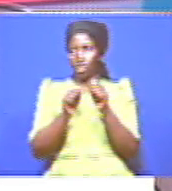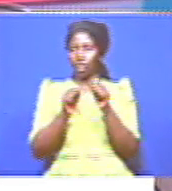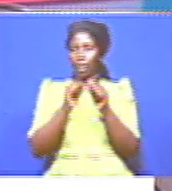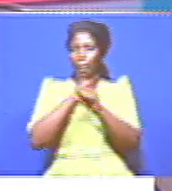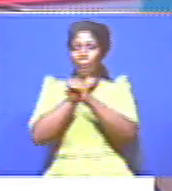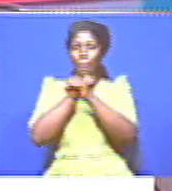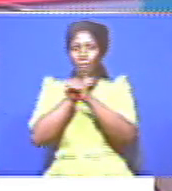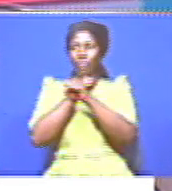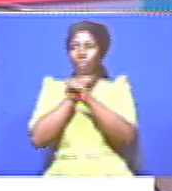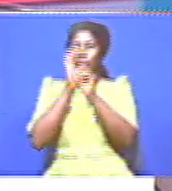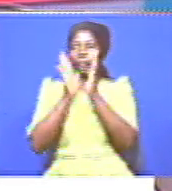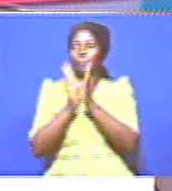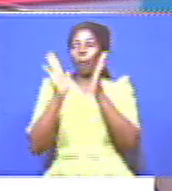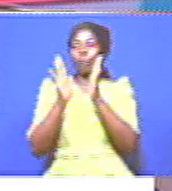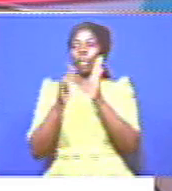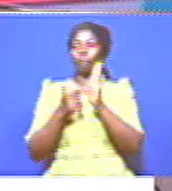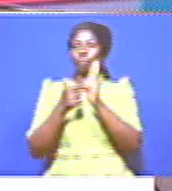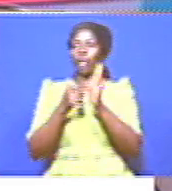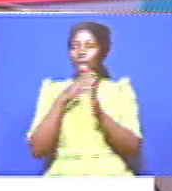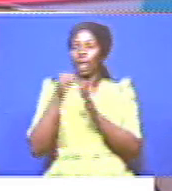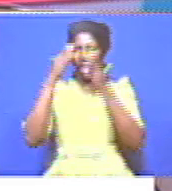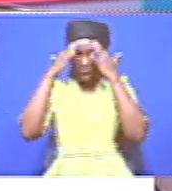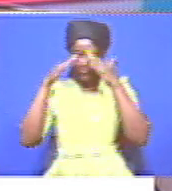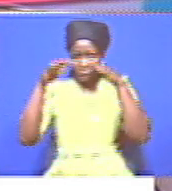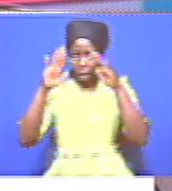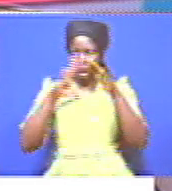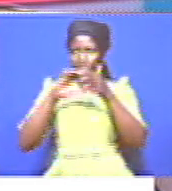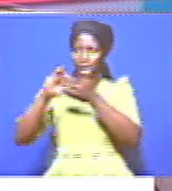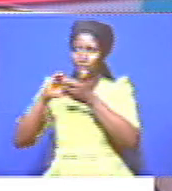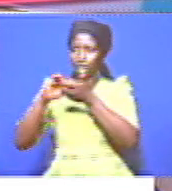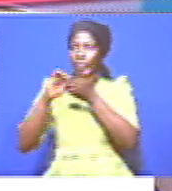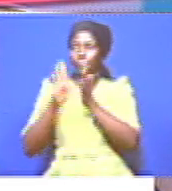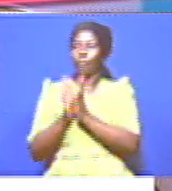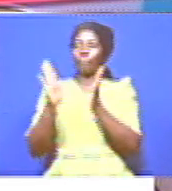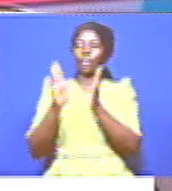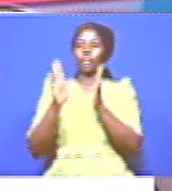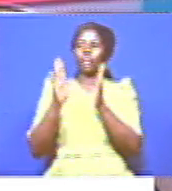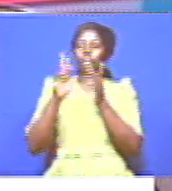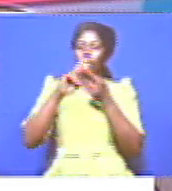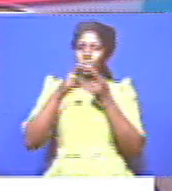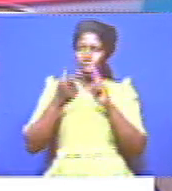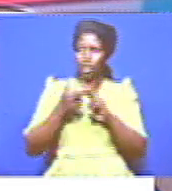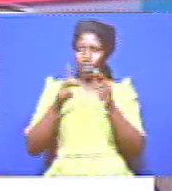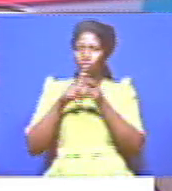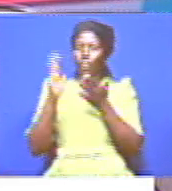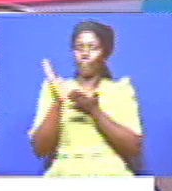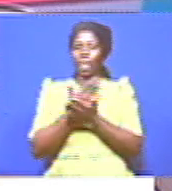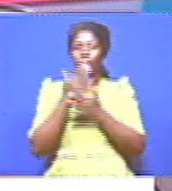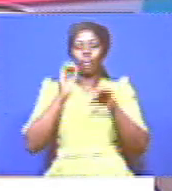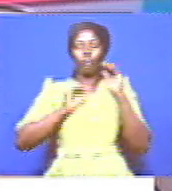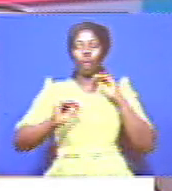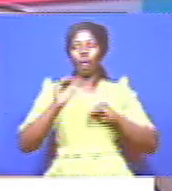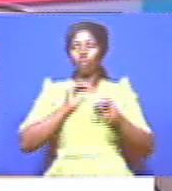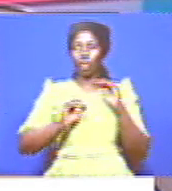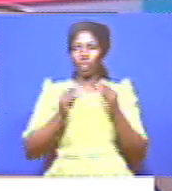prevention, public education and awareness and engagement of the public in regards to the fight against corruption.